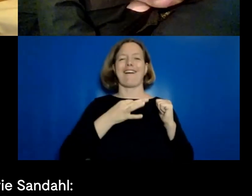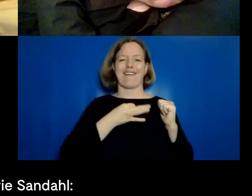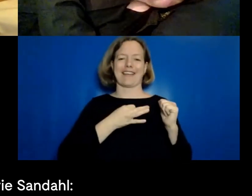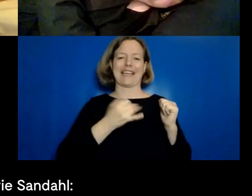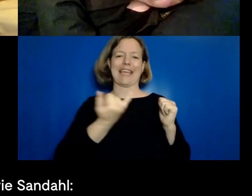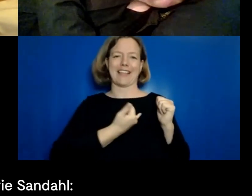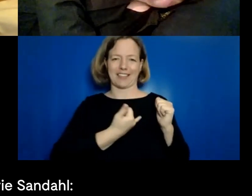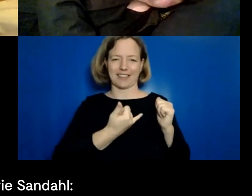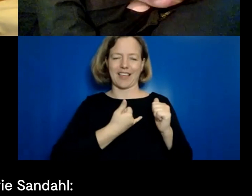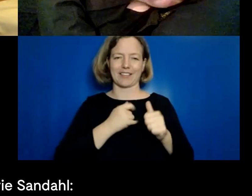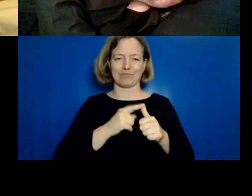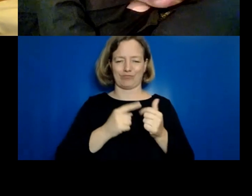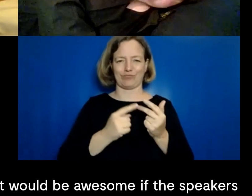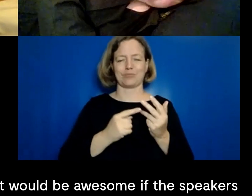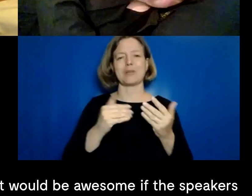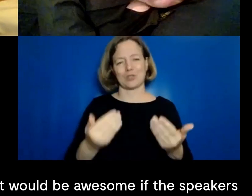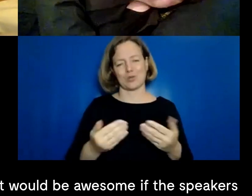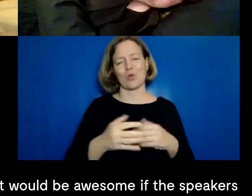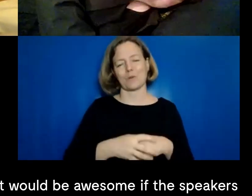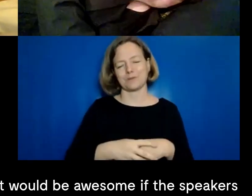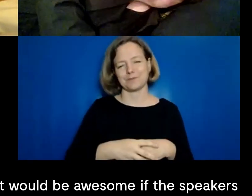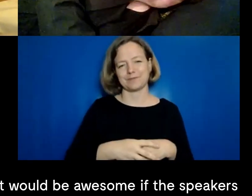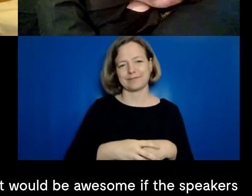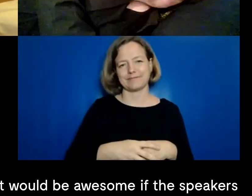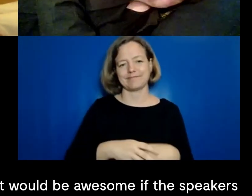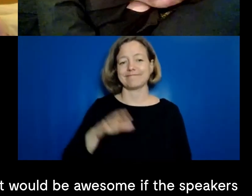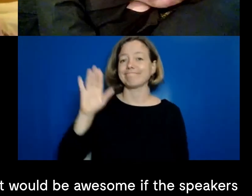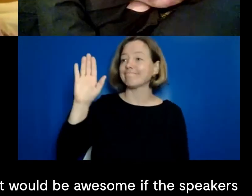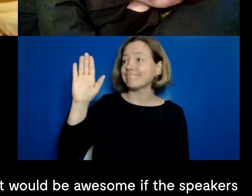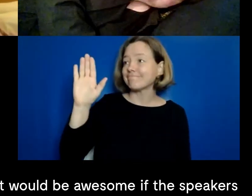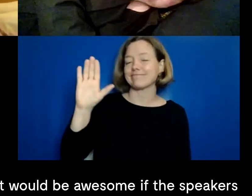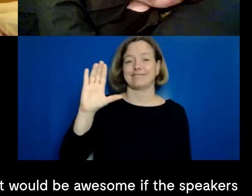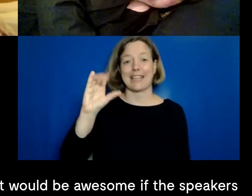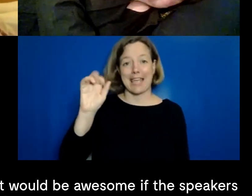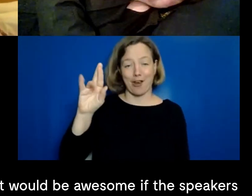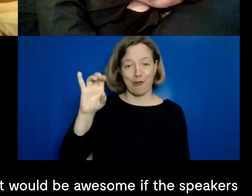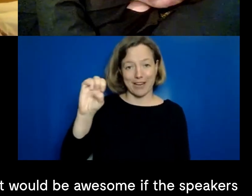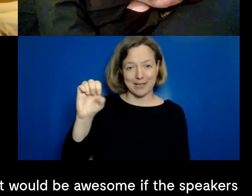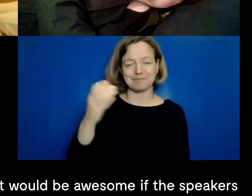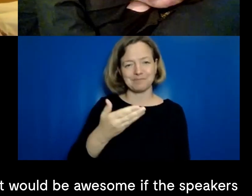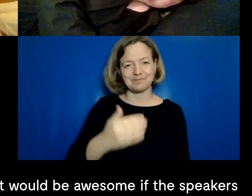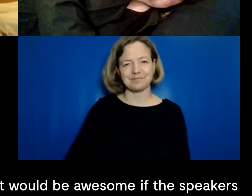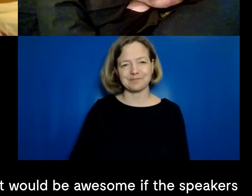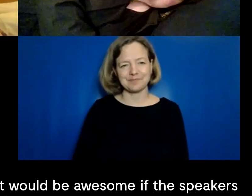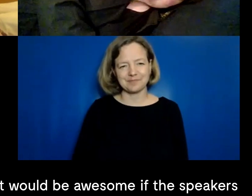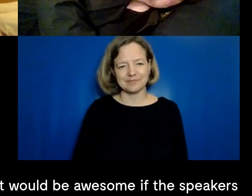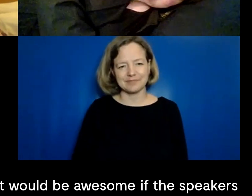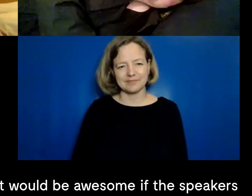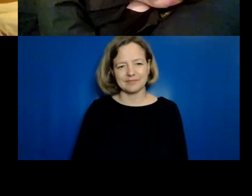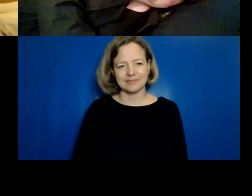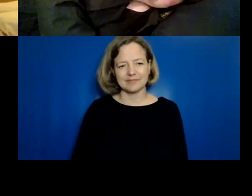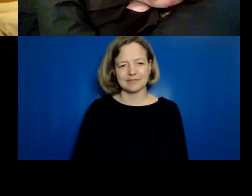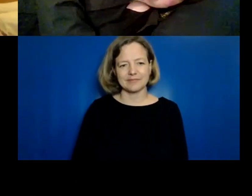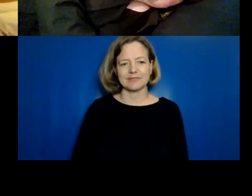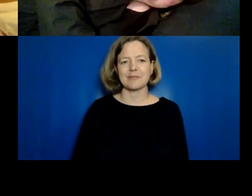This is Carrie again. We had a comment that said it would be awesome if the speakers could make shorter